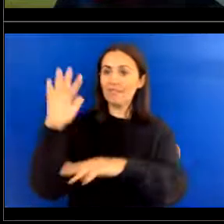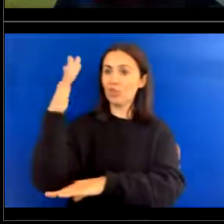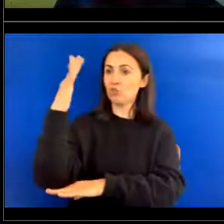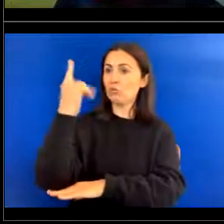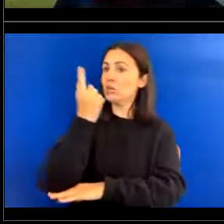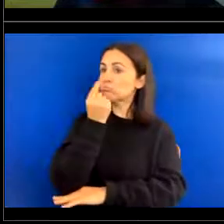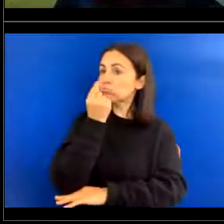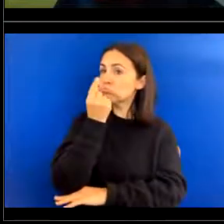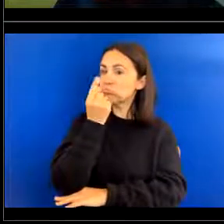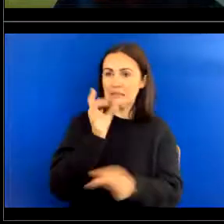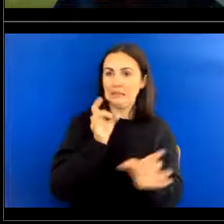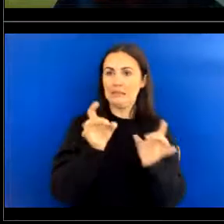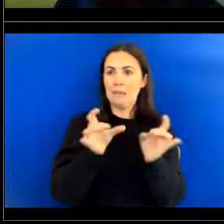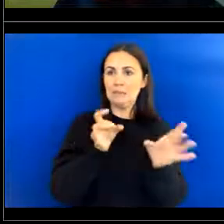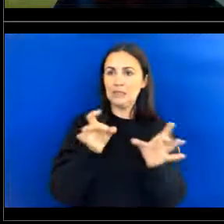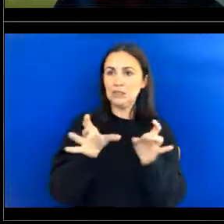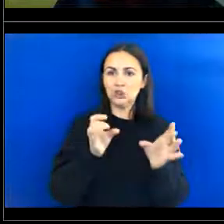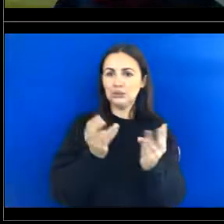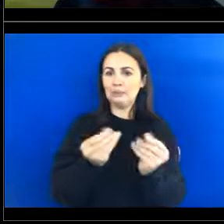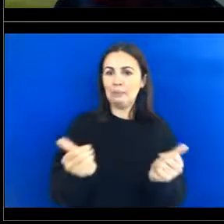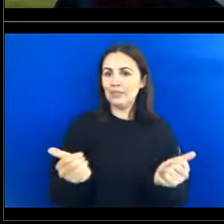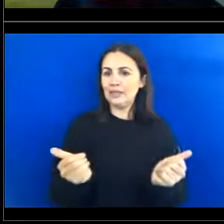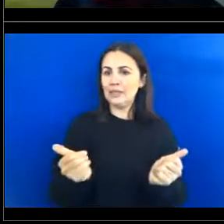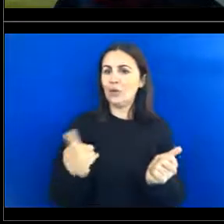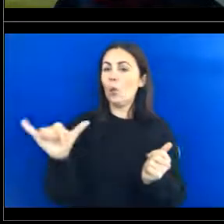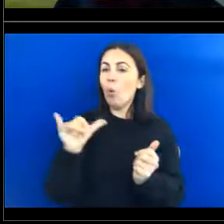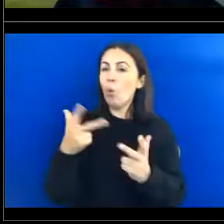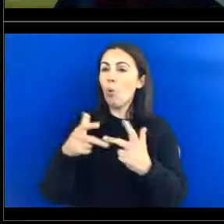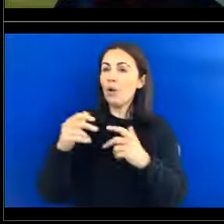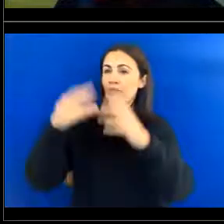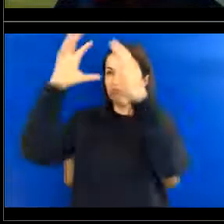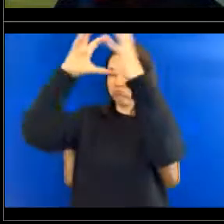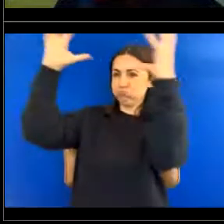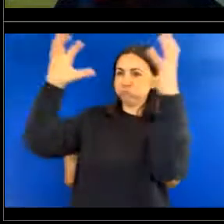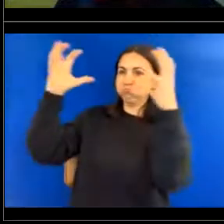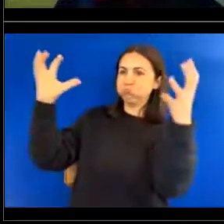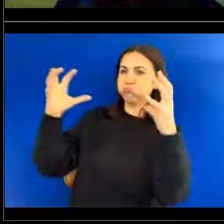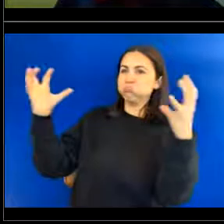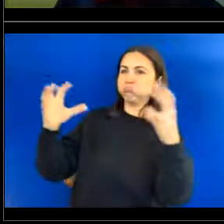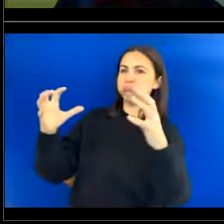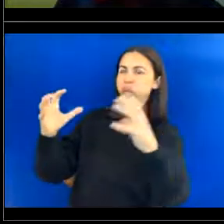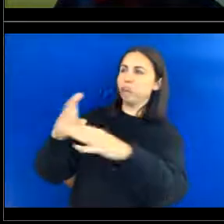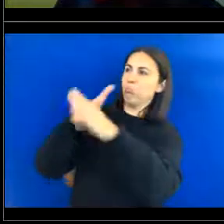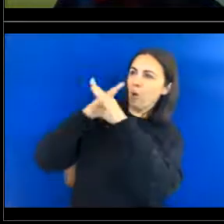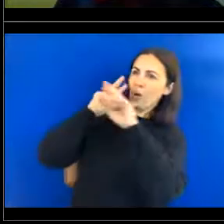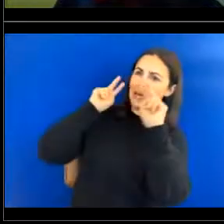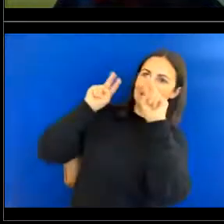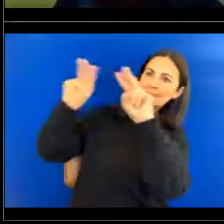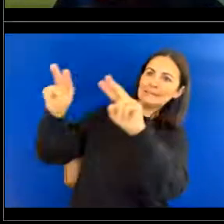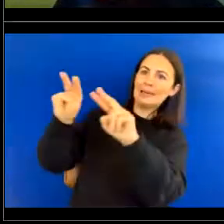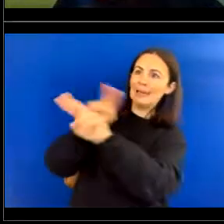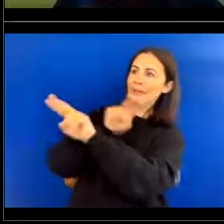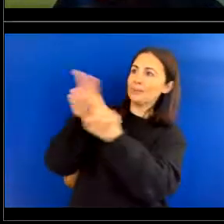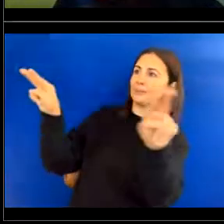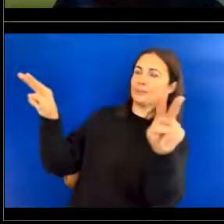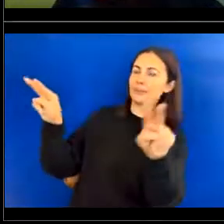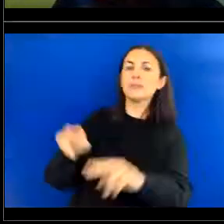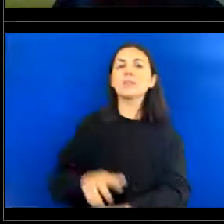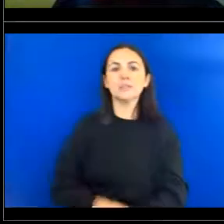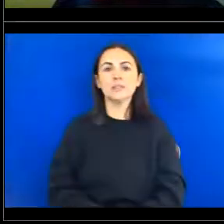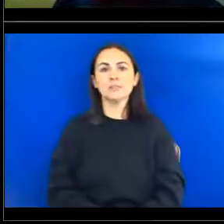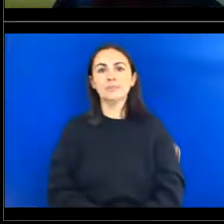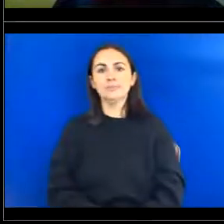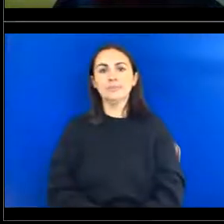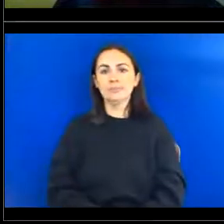or injury, or if it is severely obstructing a view or sunlight. Okay. So we're all